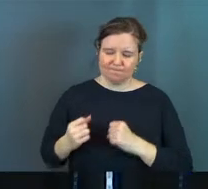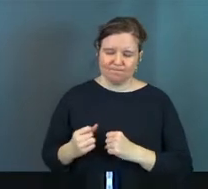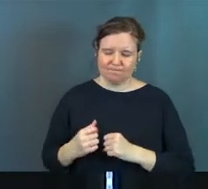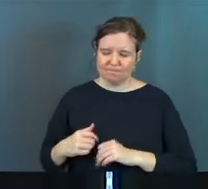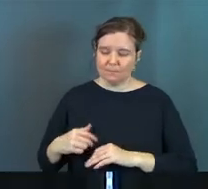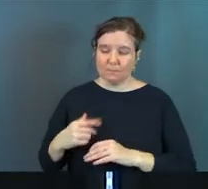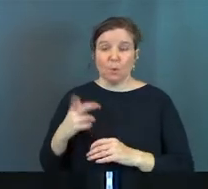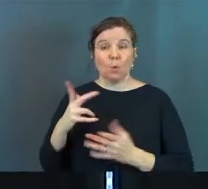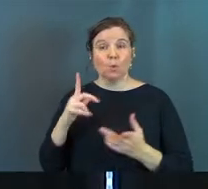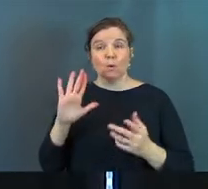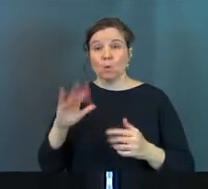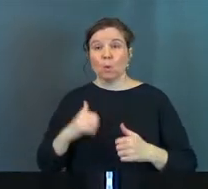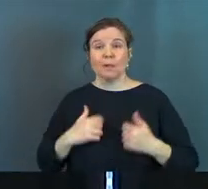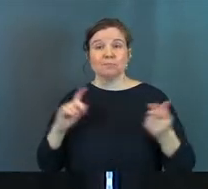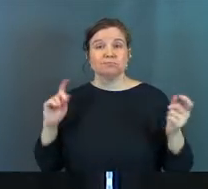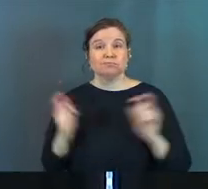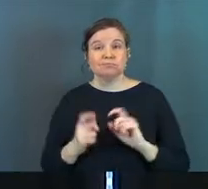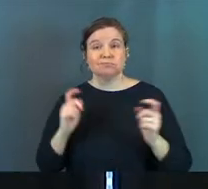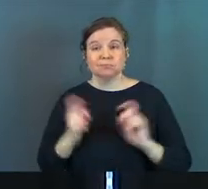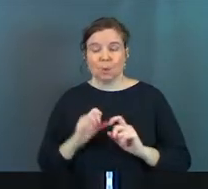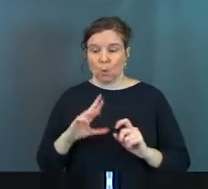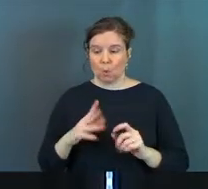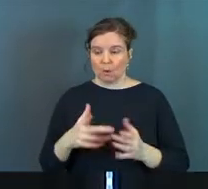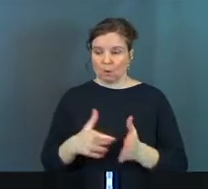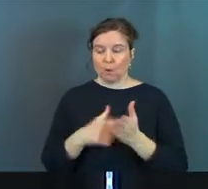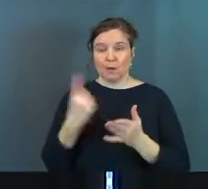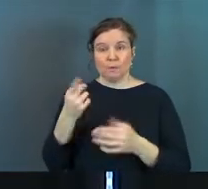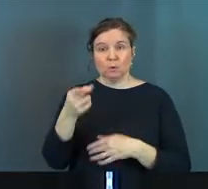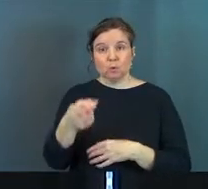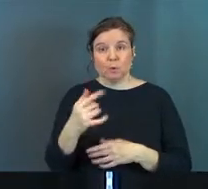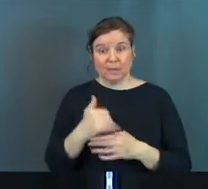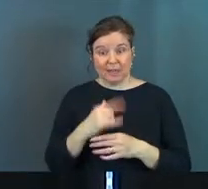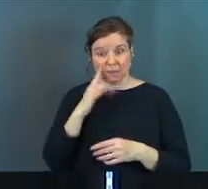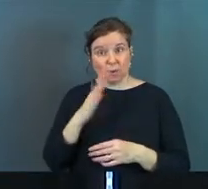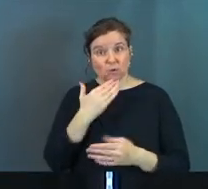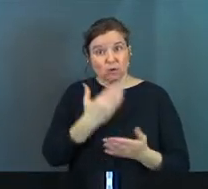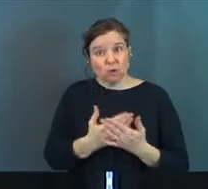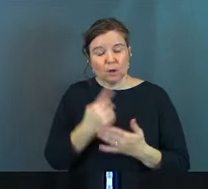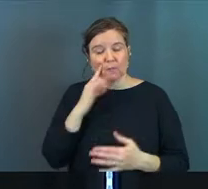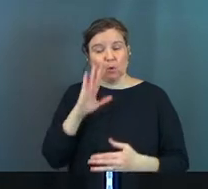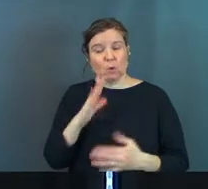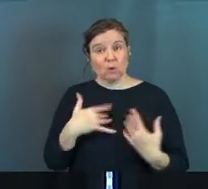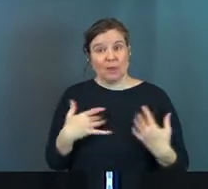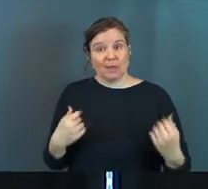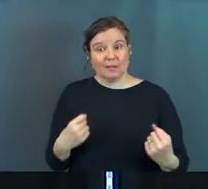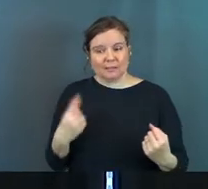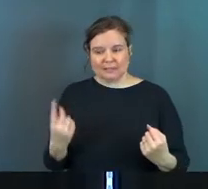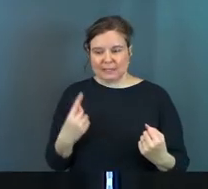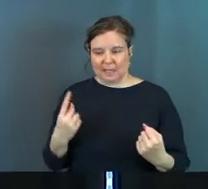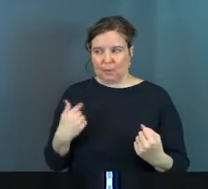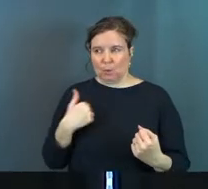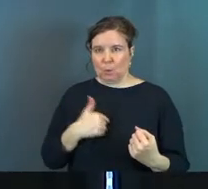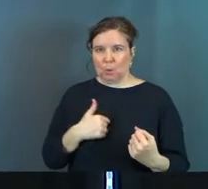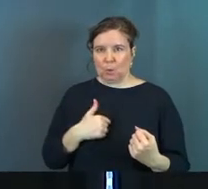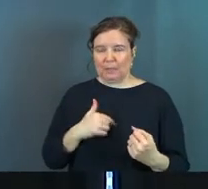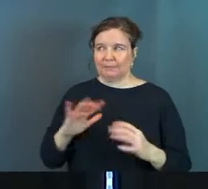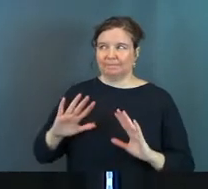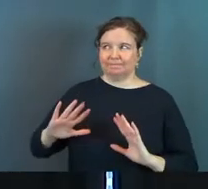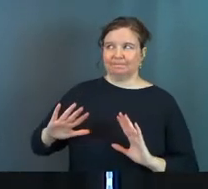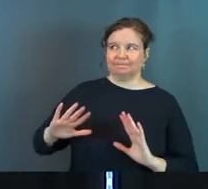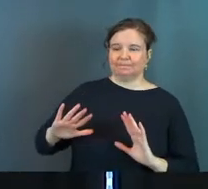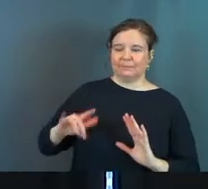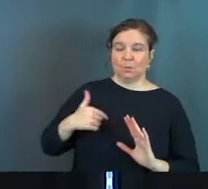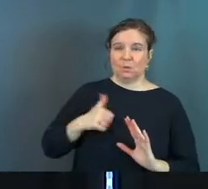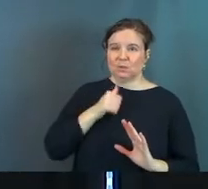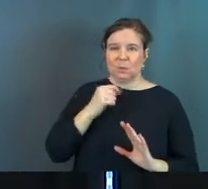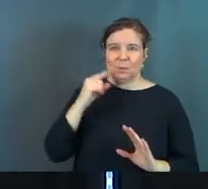or He wants to change your life, or He wants to demand something of you that is for your good and for your health, sometimes we back off and we don't